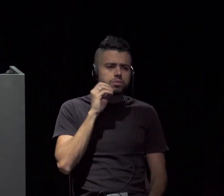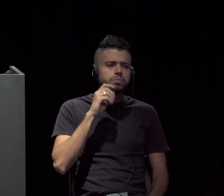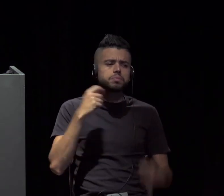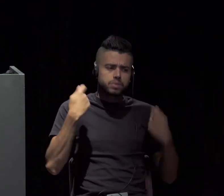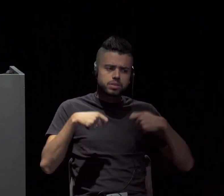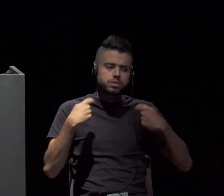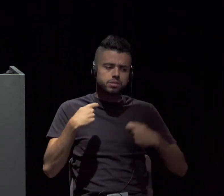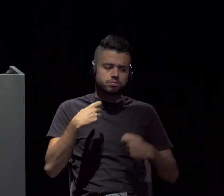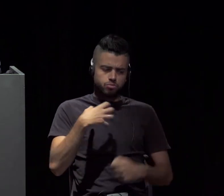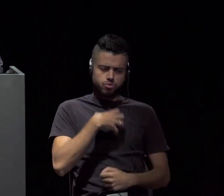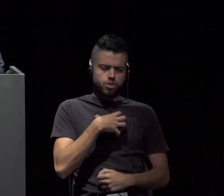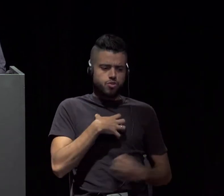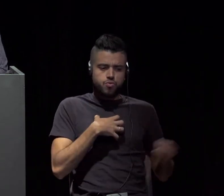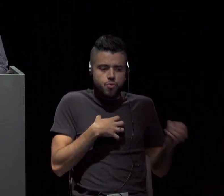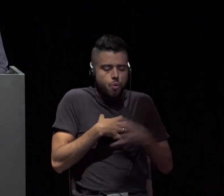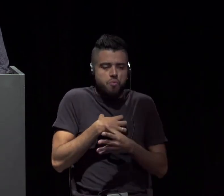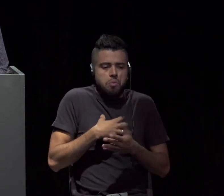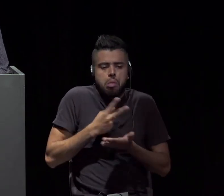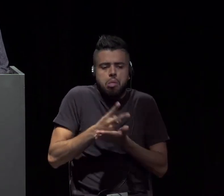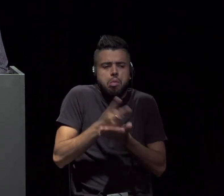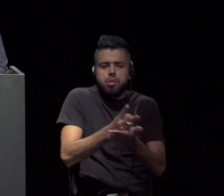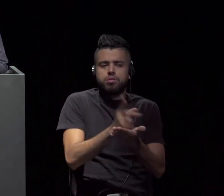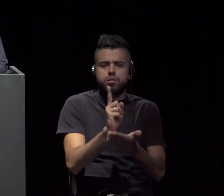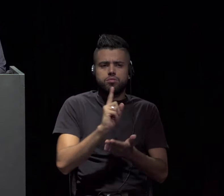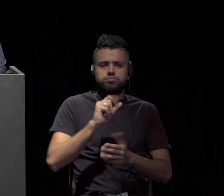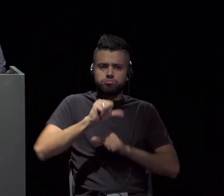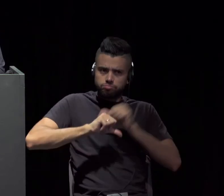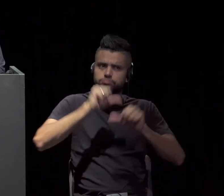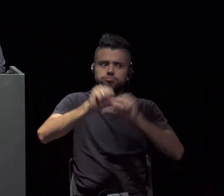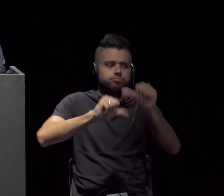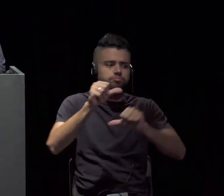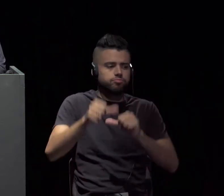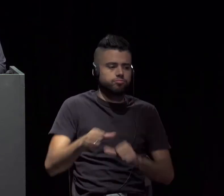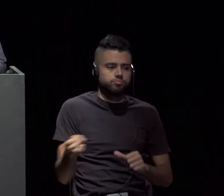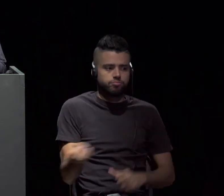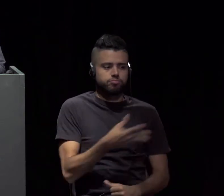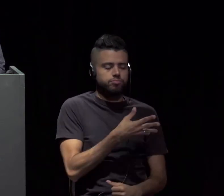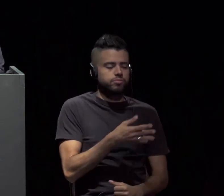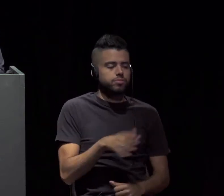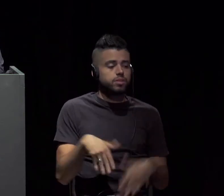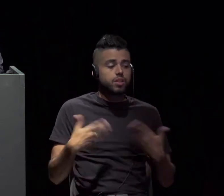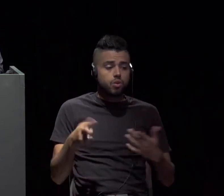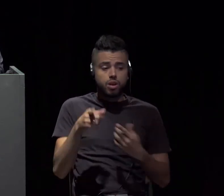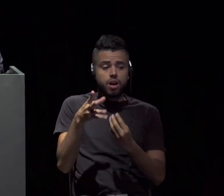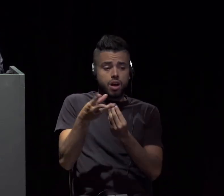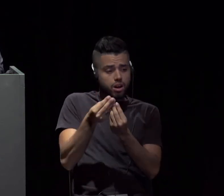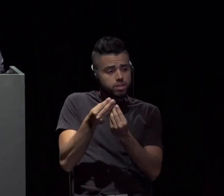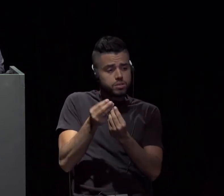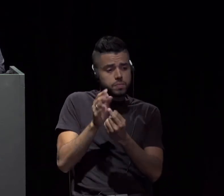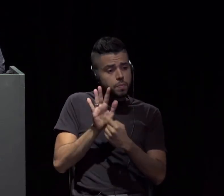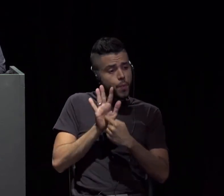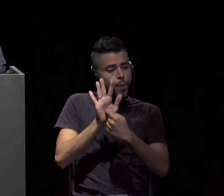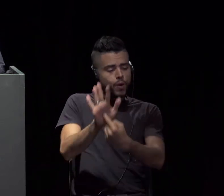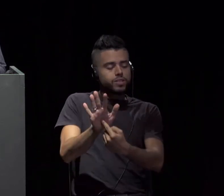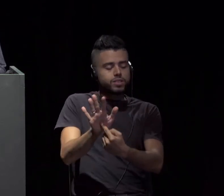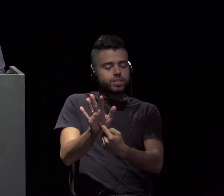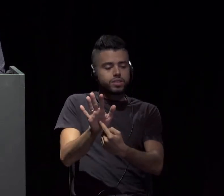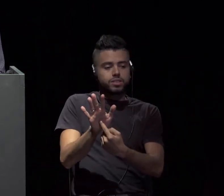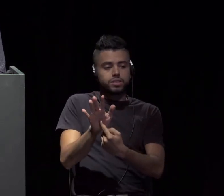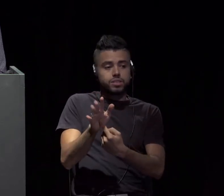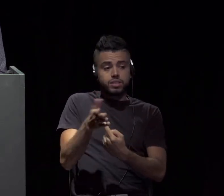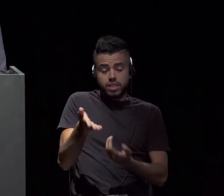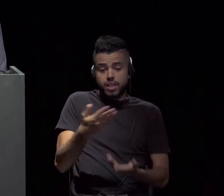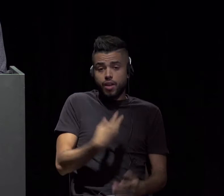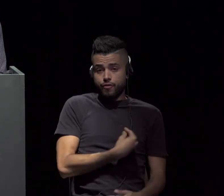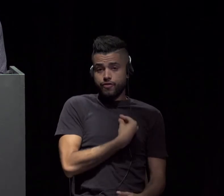how sculpture could replicate the effect of time on life, specifically the natural progression